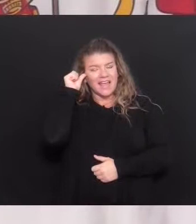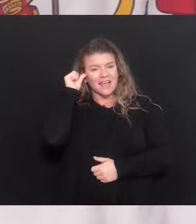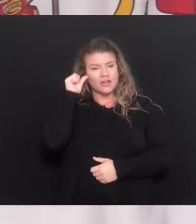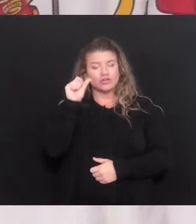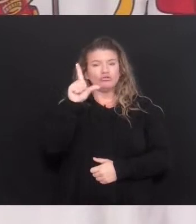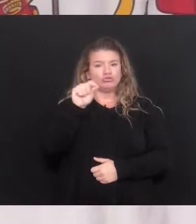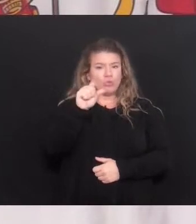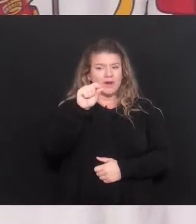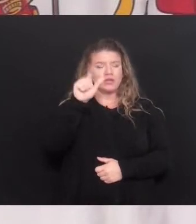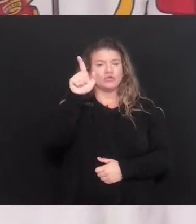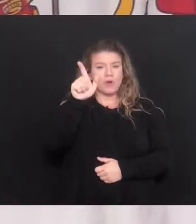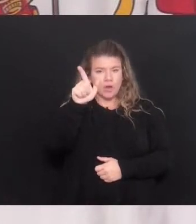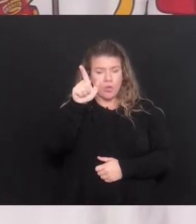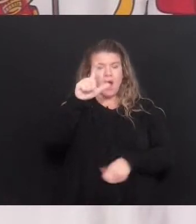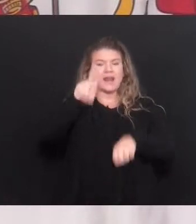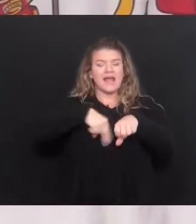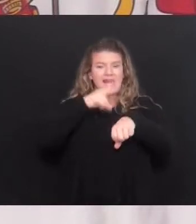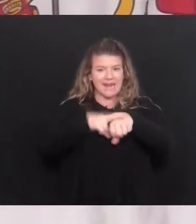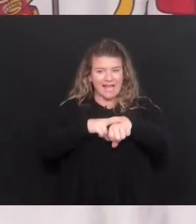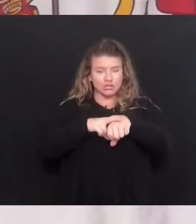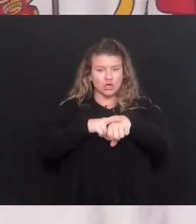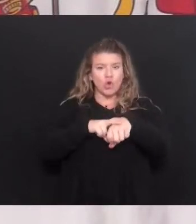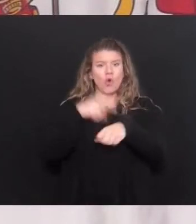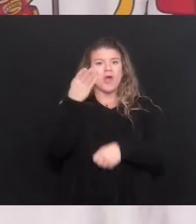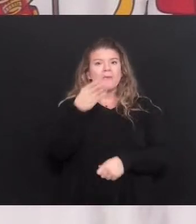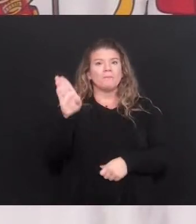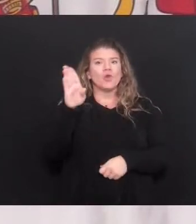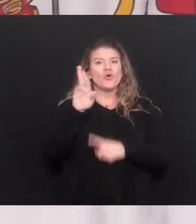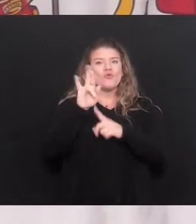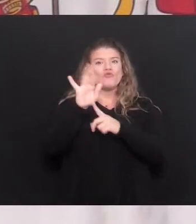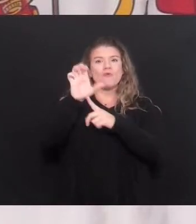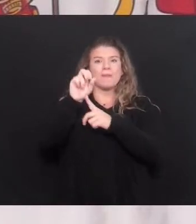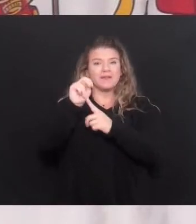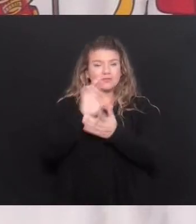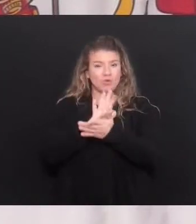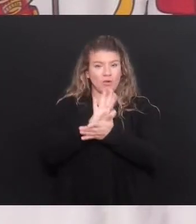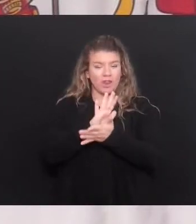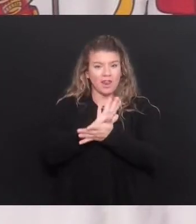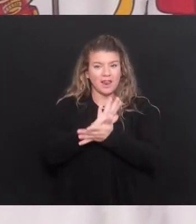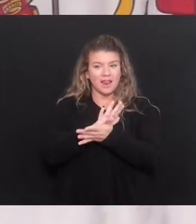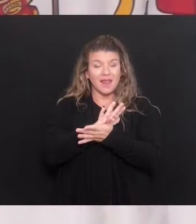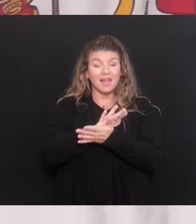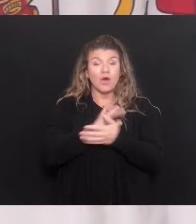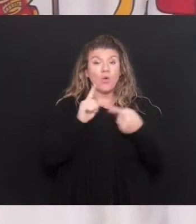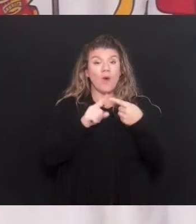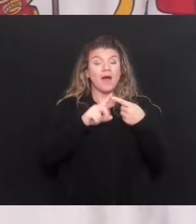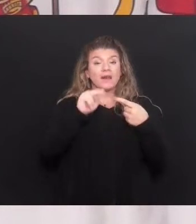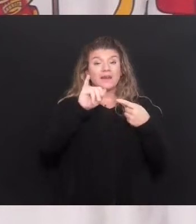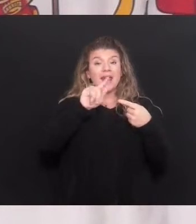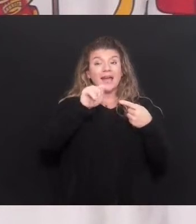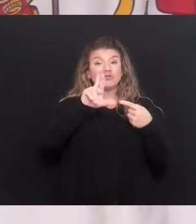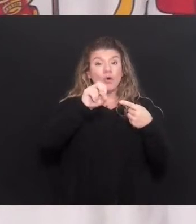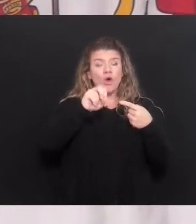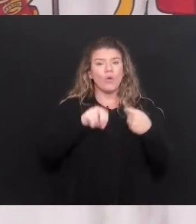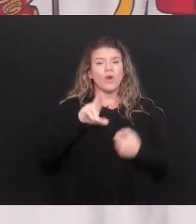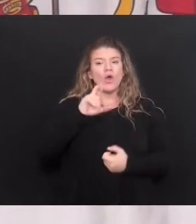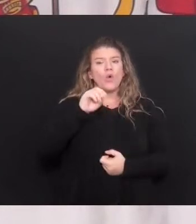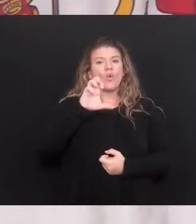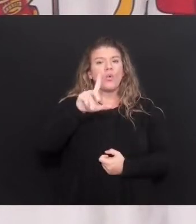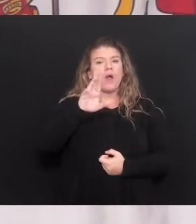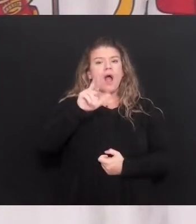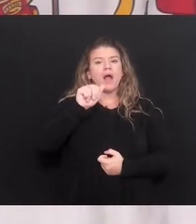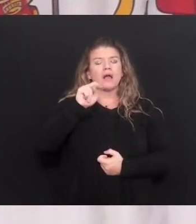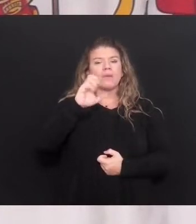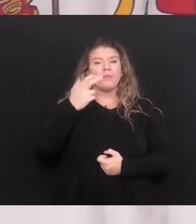the 2021 National Blue Ribbon Schools. One is at Nitro, the Rock Branch